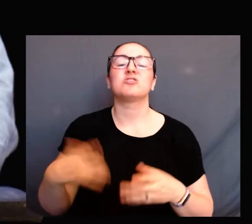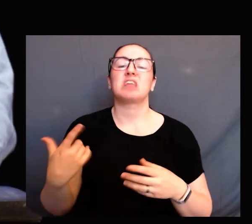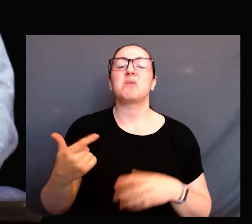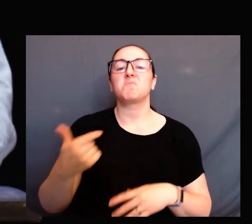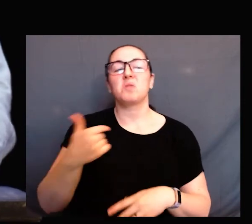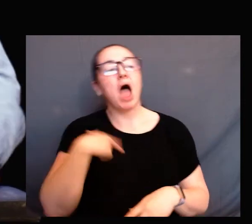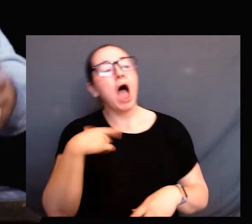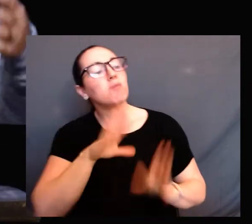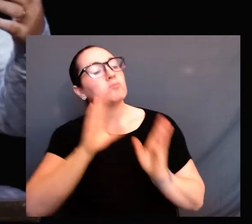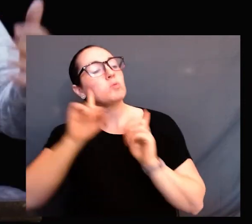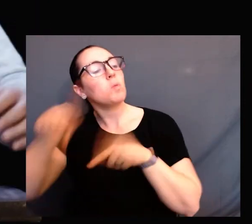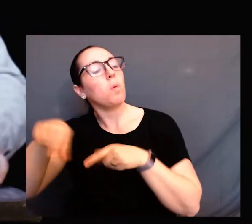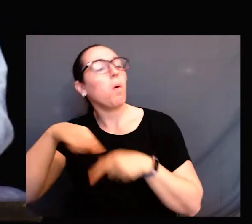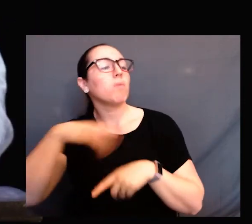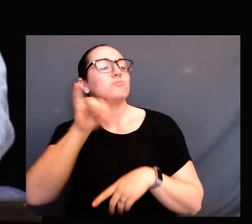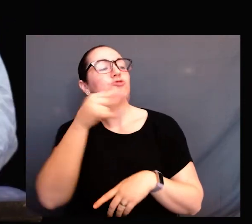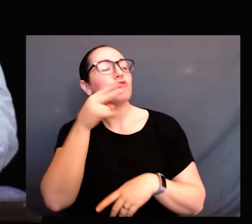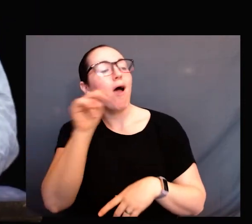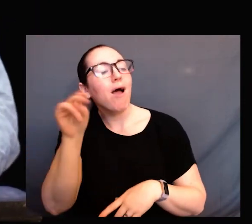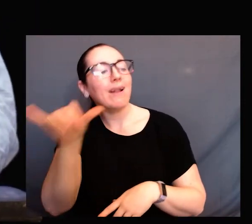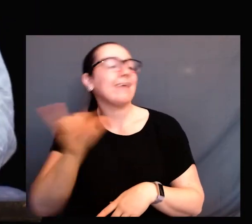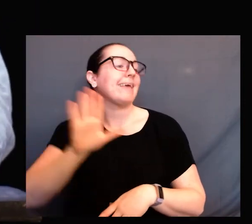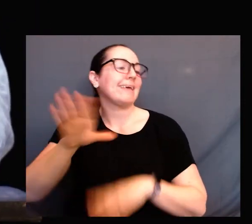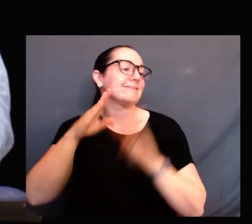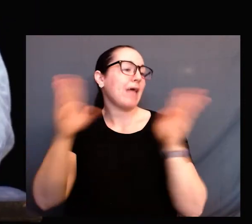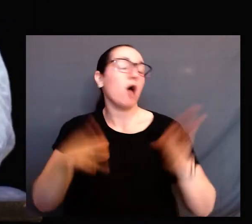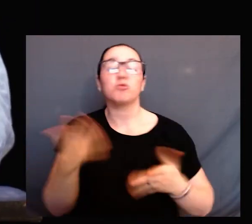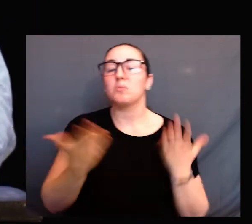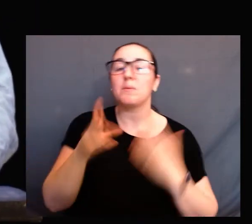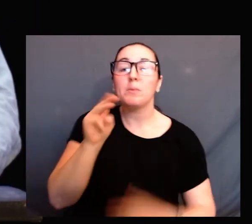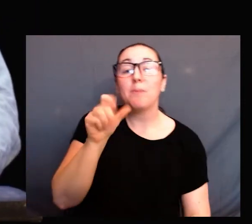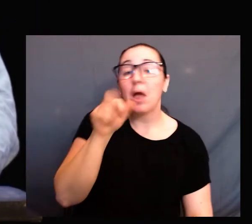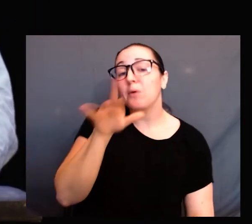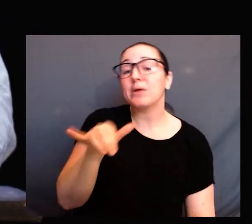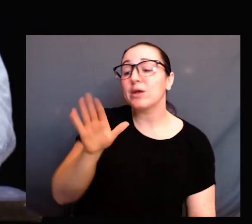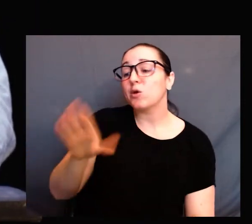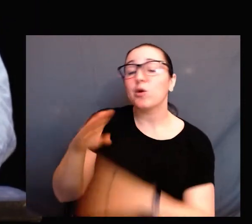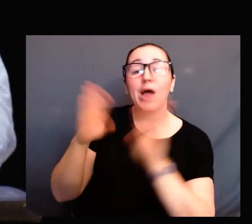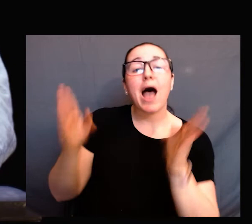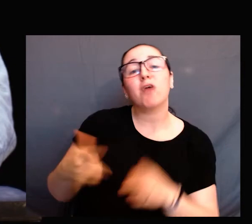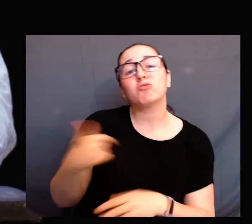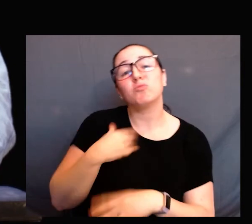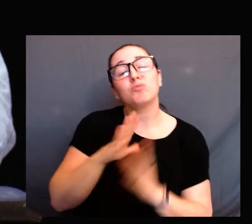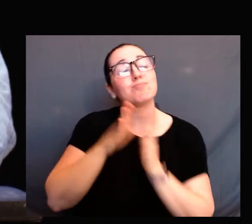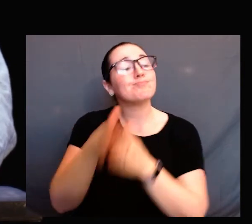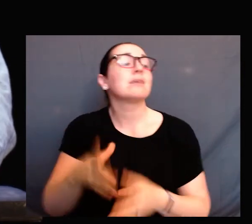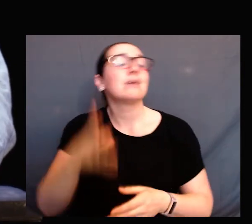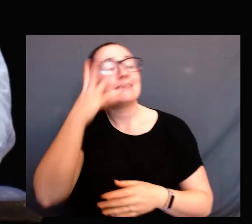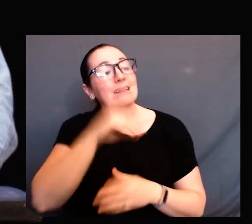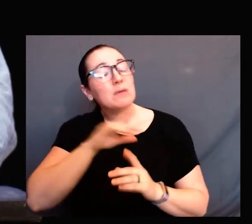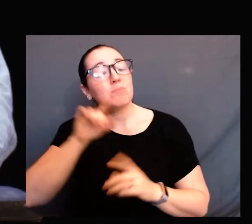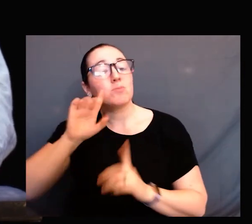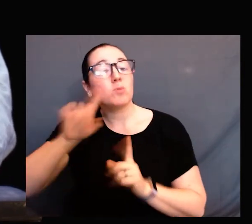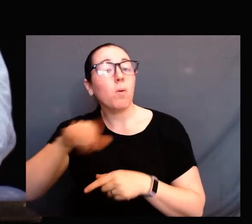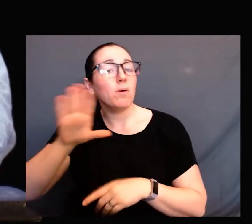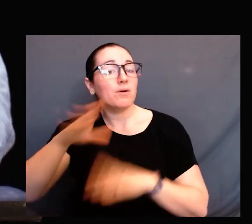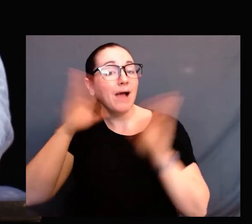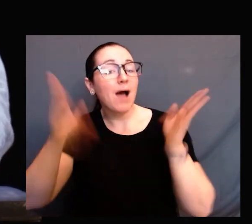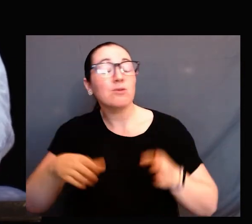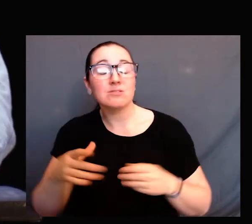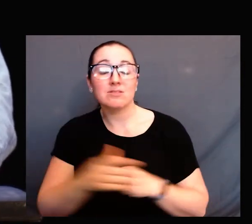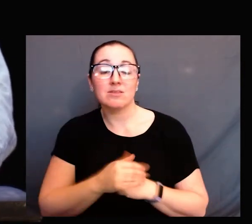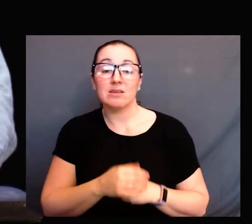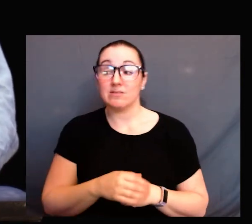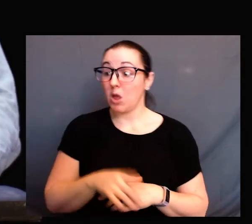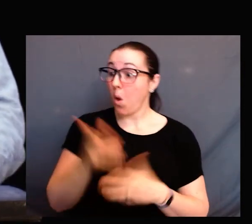here. I'm going to spend the night at Johnny's house or I'm going to spend the night at Mary's house or whatever. And then the parents would say, well,